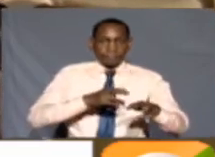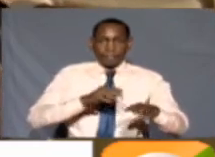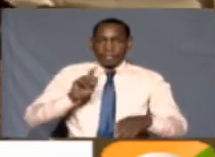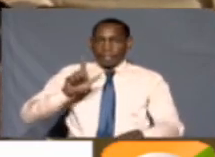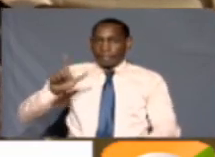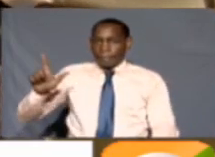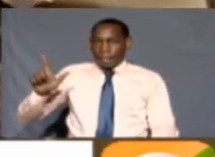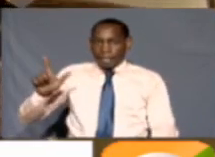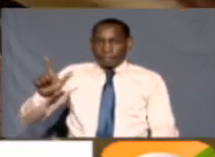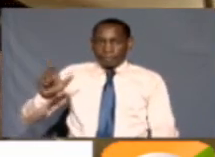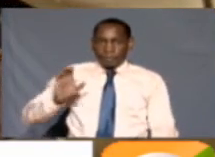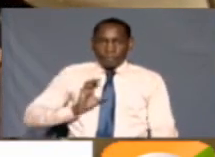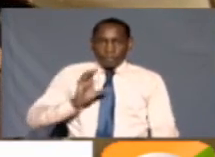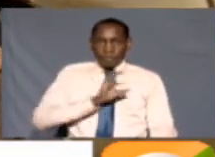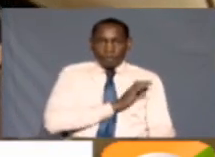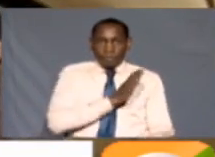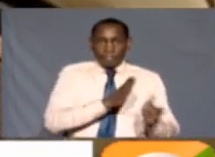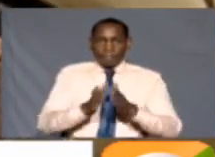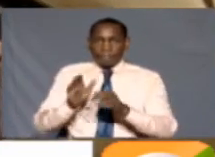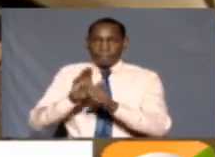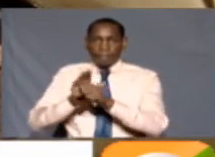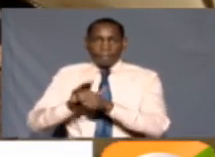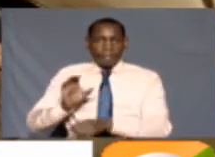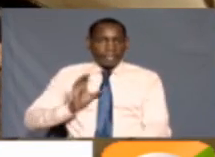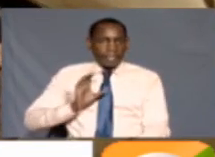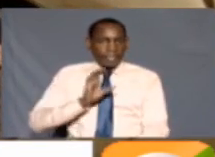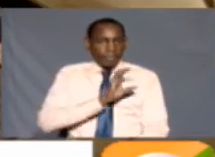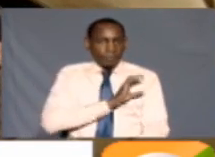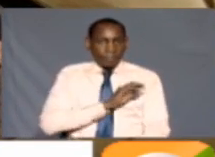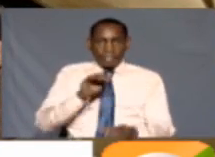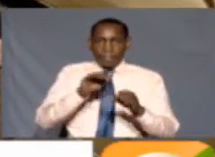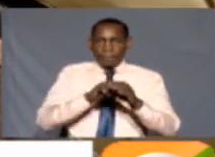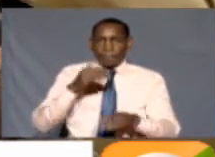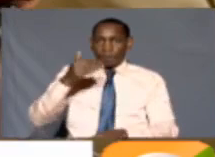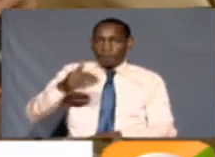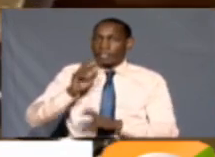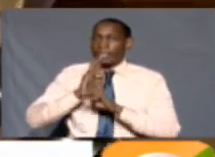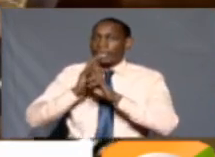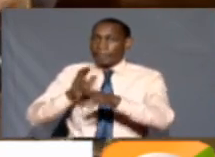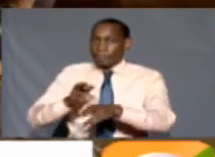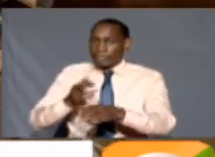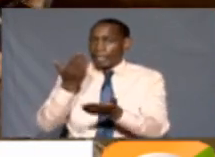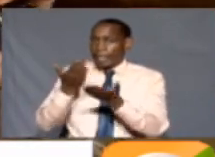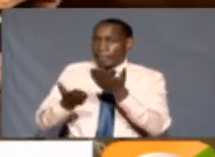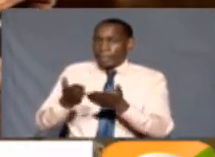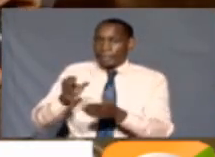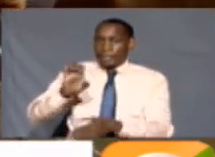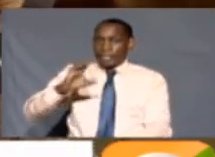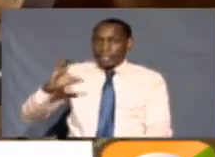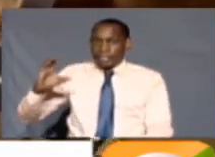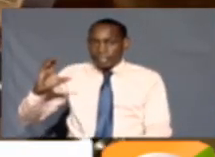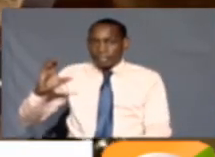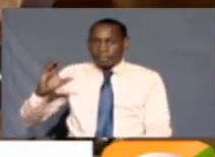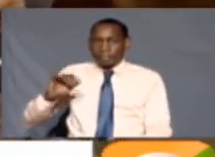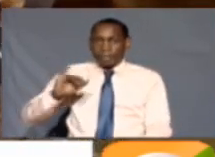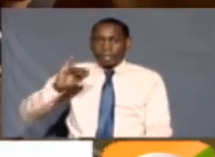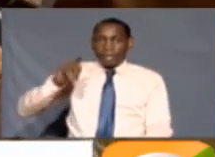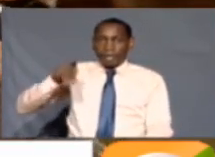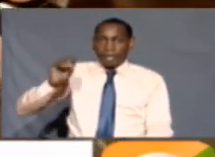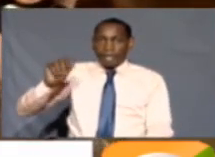me as a community organizer, so many community members always go and report to maybe EACC,